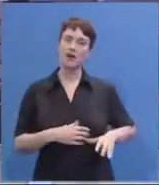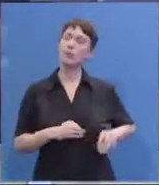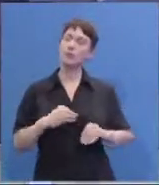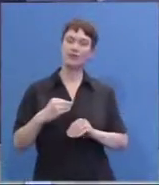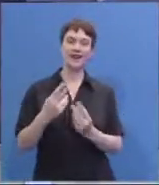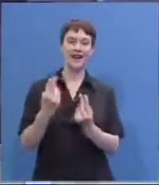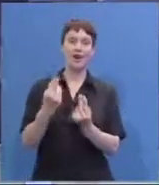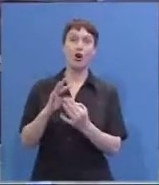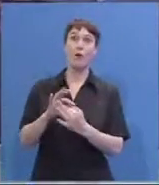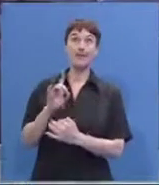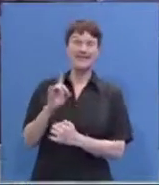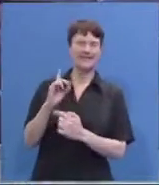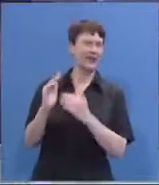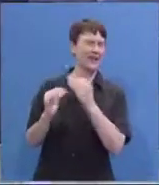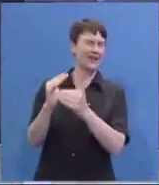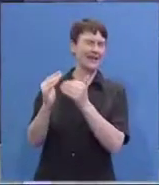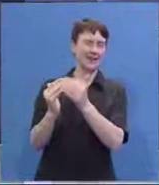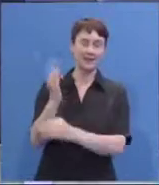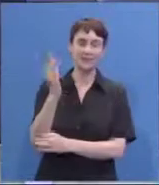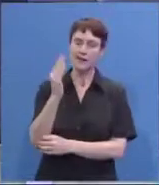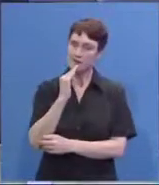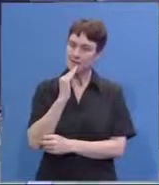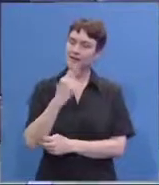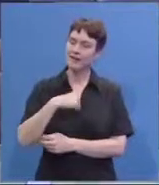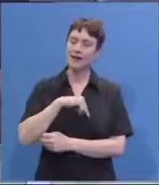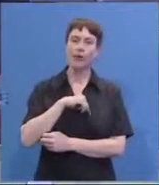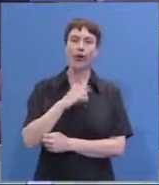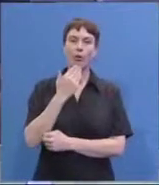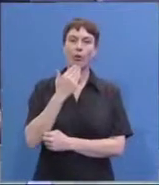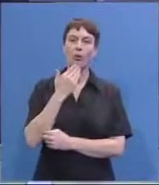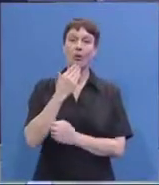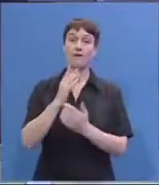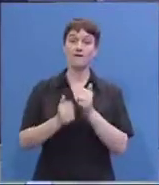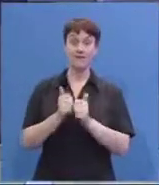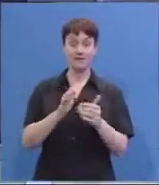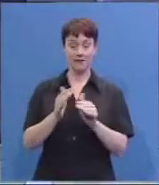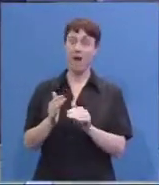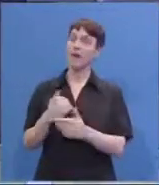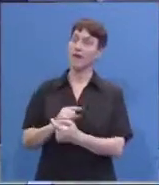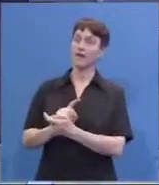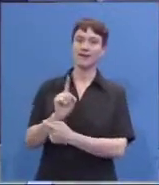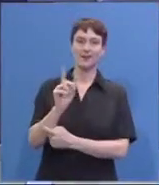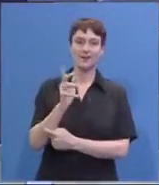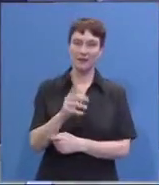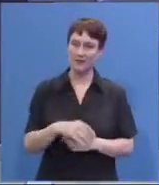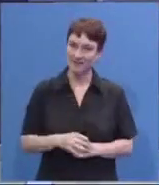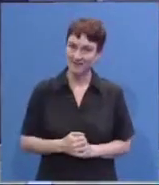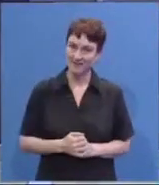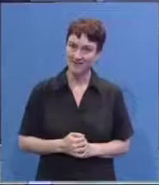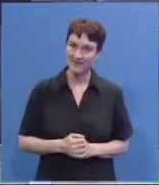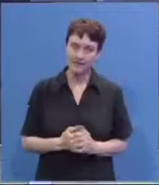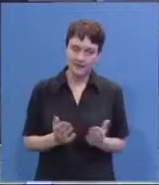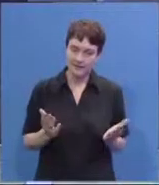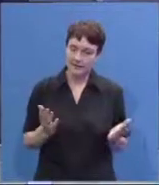eternal home, where we meet, as it were, those who have gone before, the company of the faithful. Those